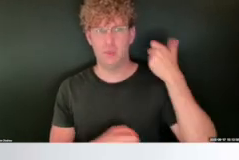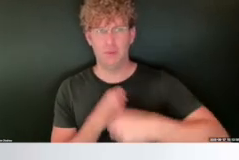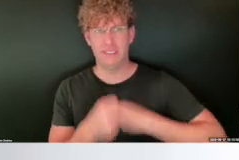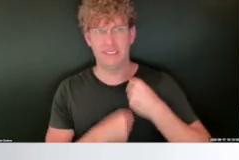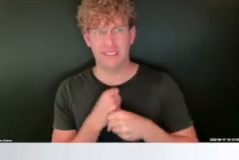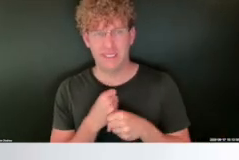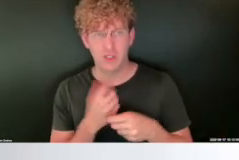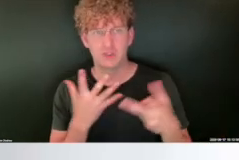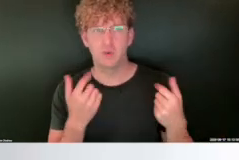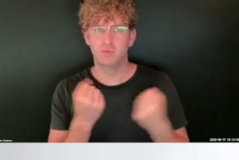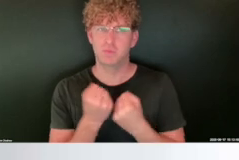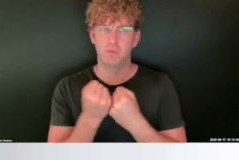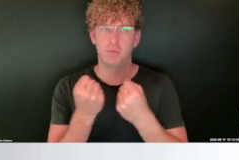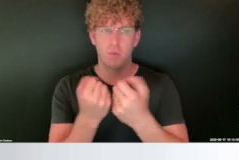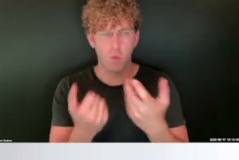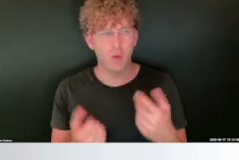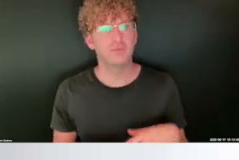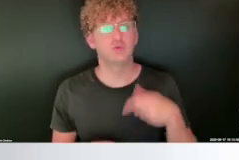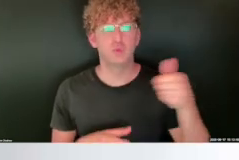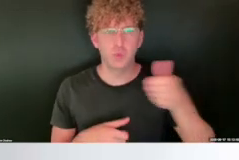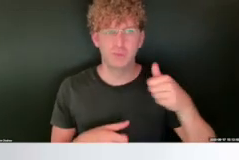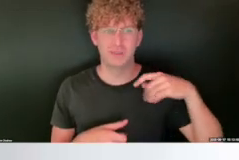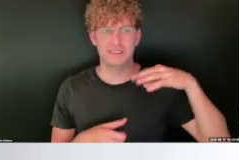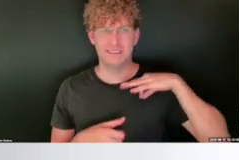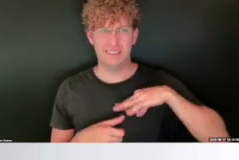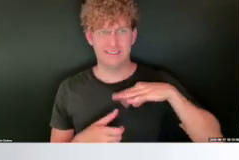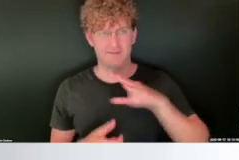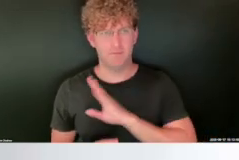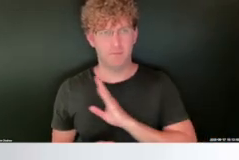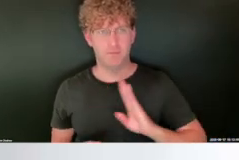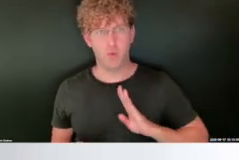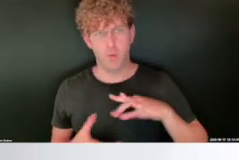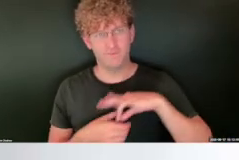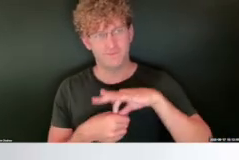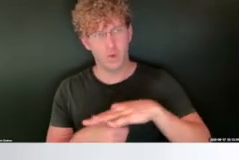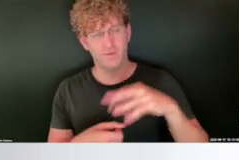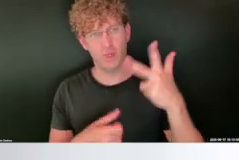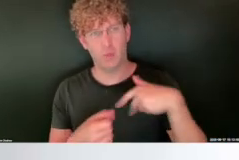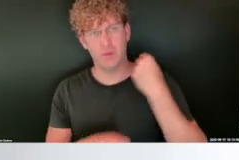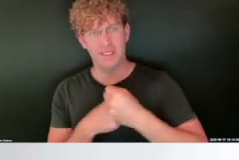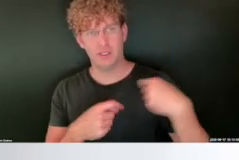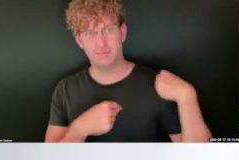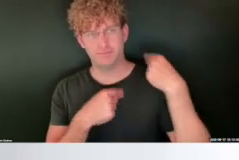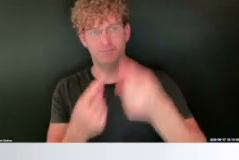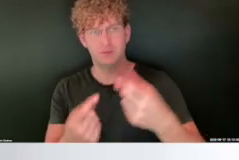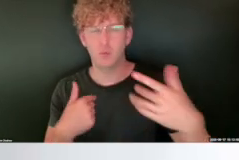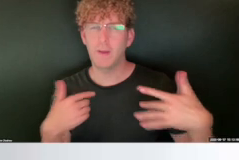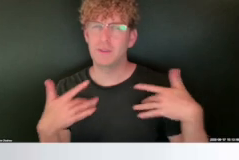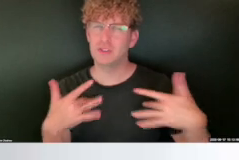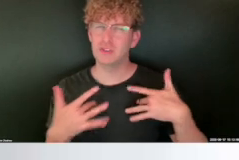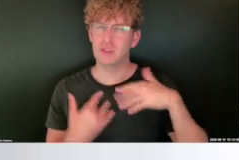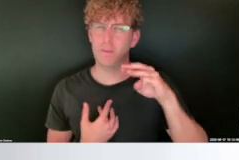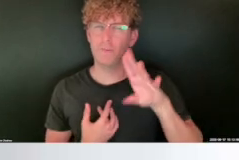Incentive Board votes over the 3 past years deserve to be continued. And I'm concerned about the May 30th